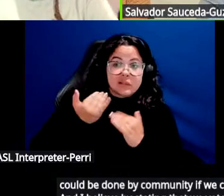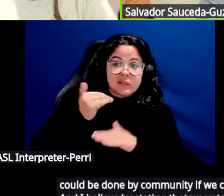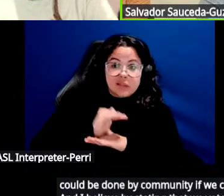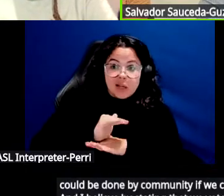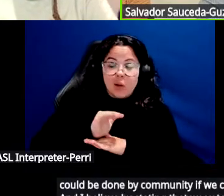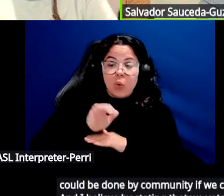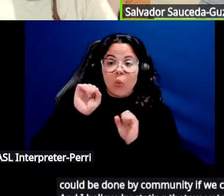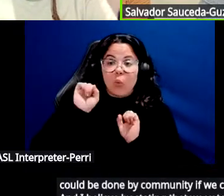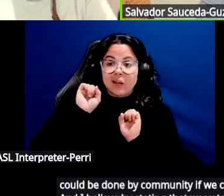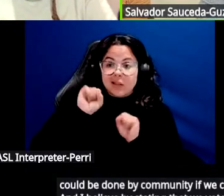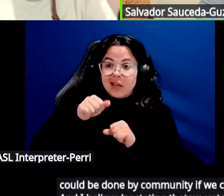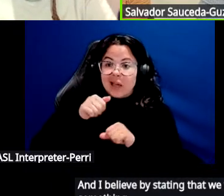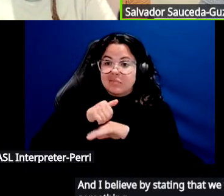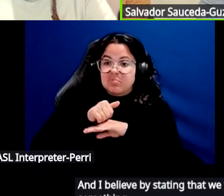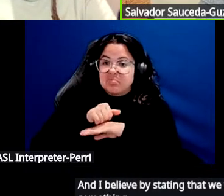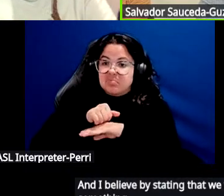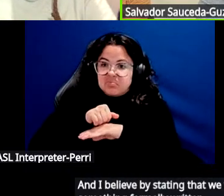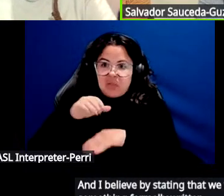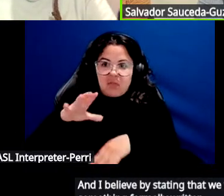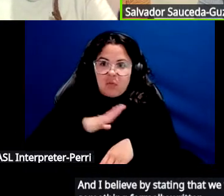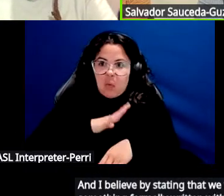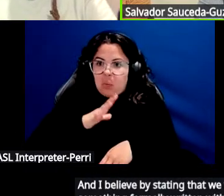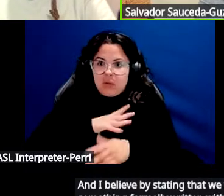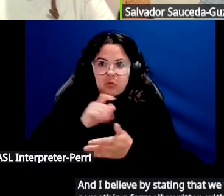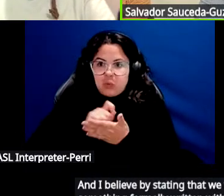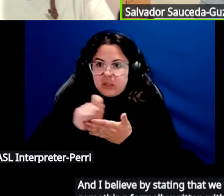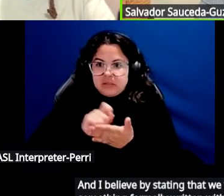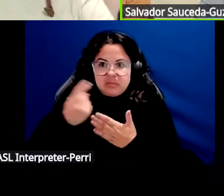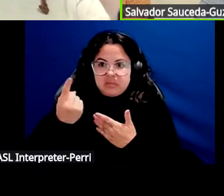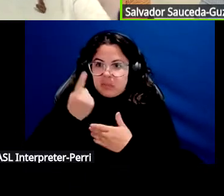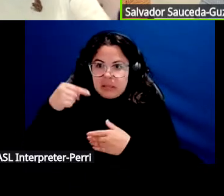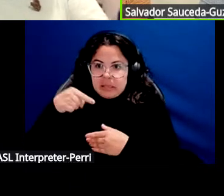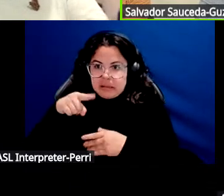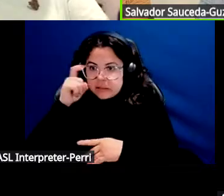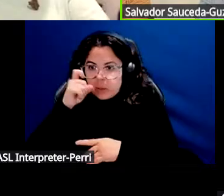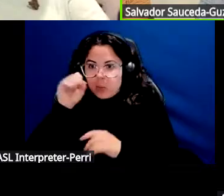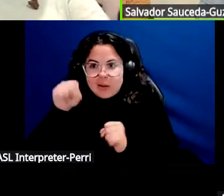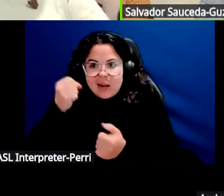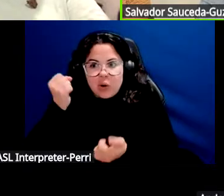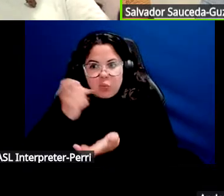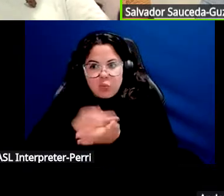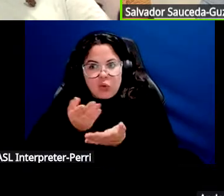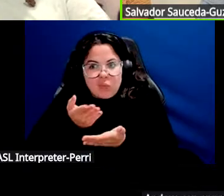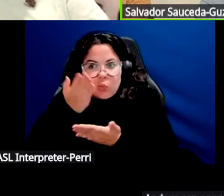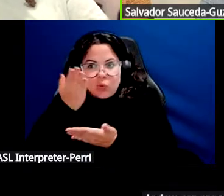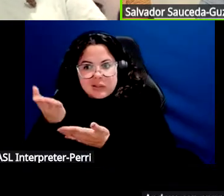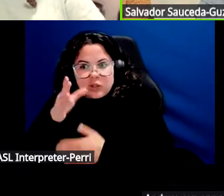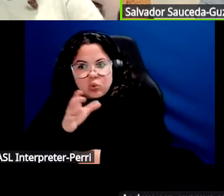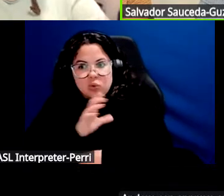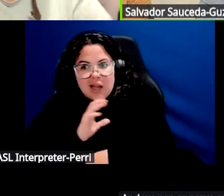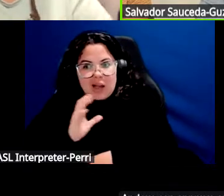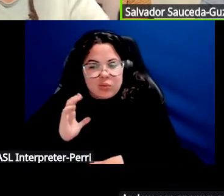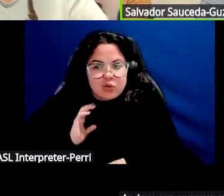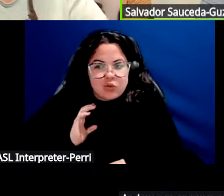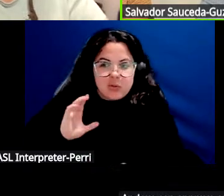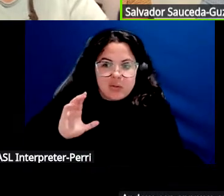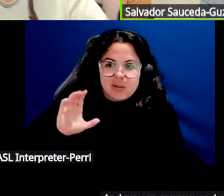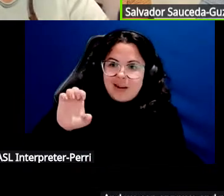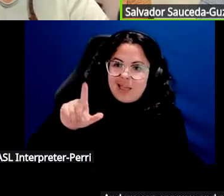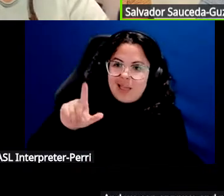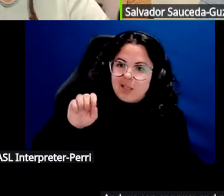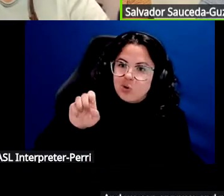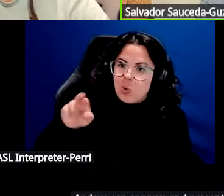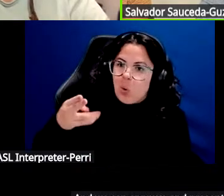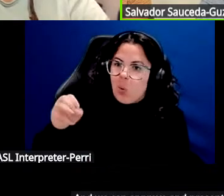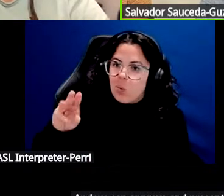we can have something formally written within the summer, and we can approve and present something to council and Eleanor Holmes